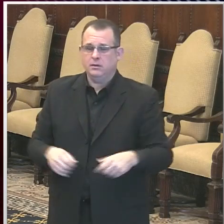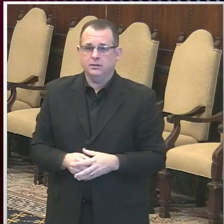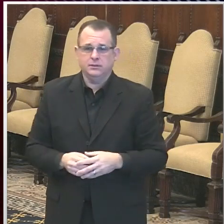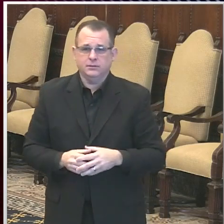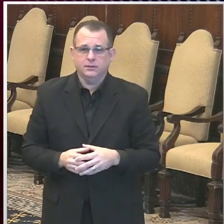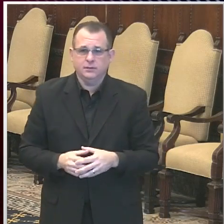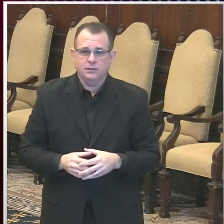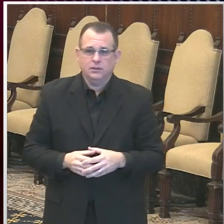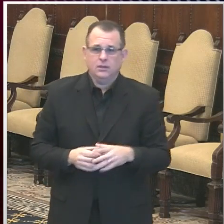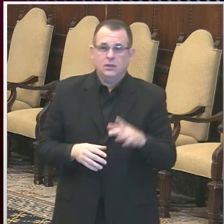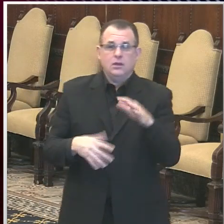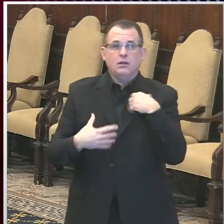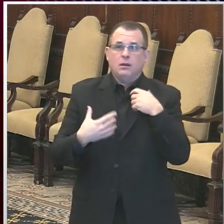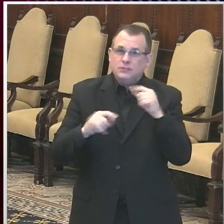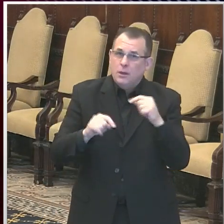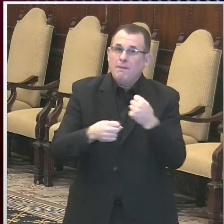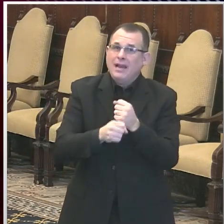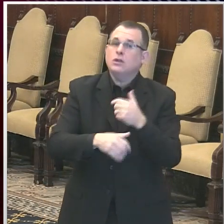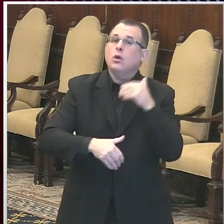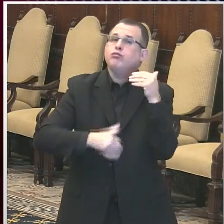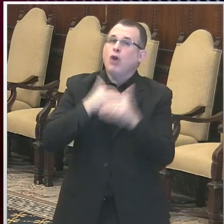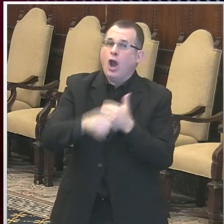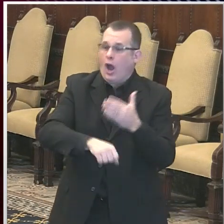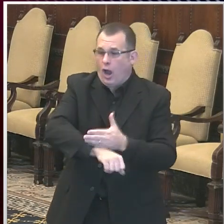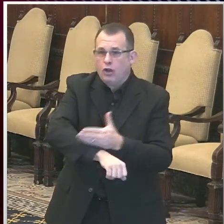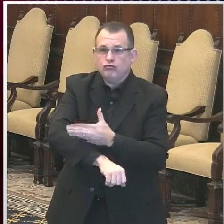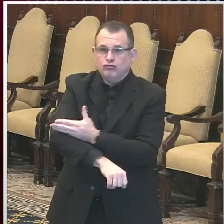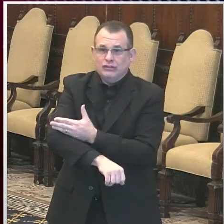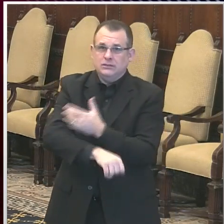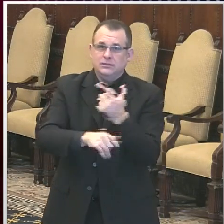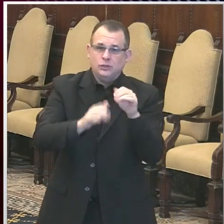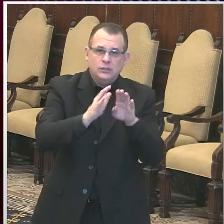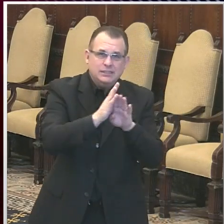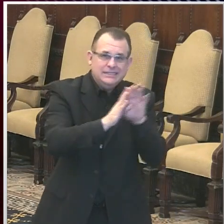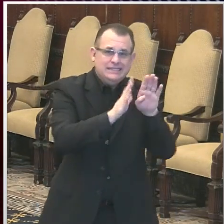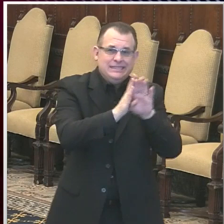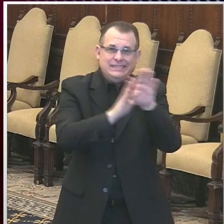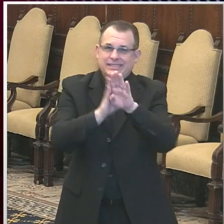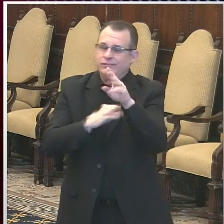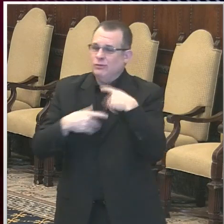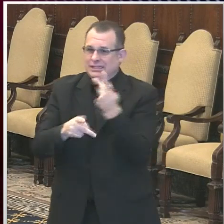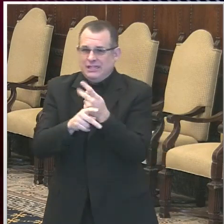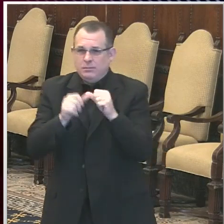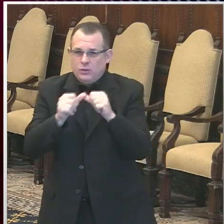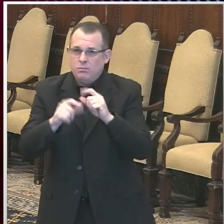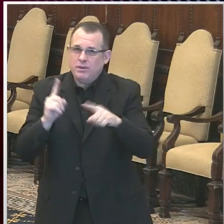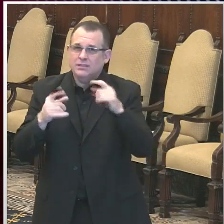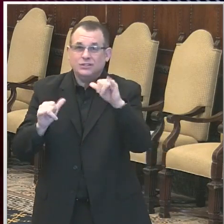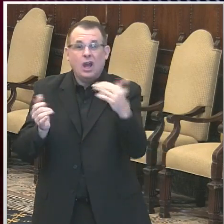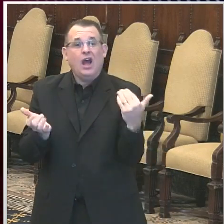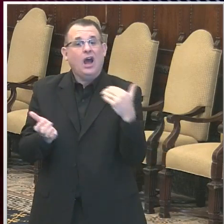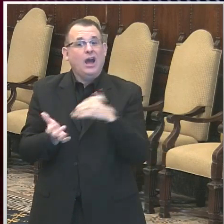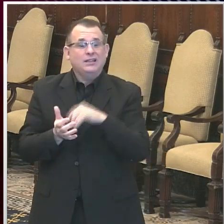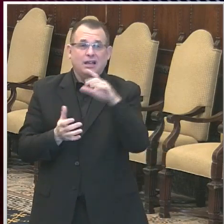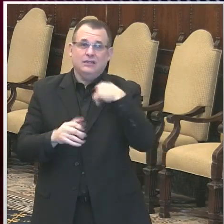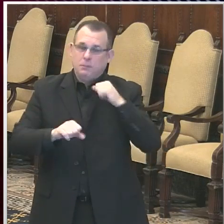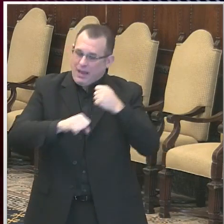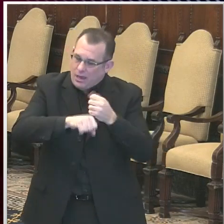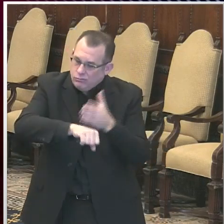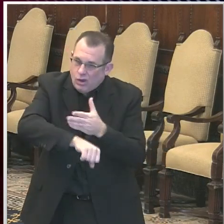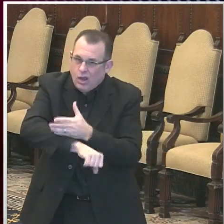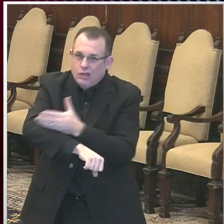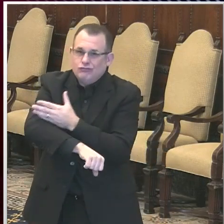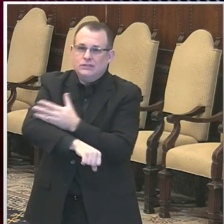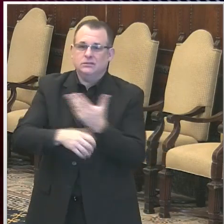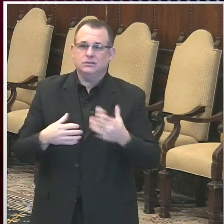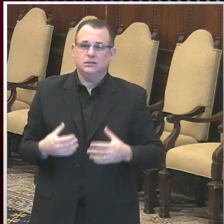making progress. We're no longer seeing the sharp increases that we saw in the past. Still, however, there are many cases that are occurring in the city, and preventing spread